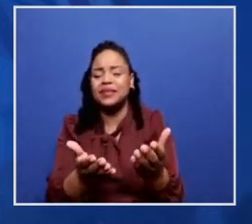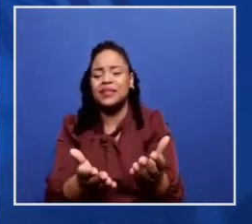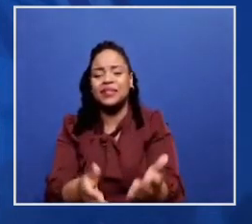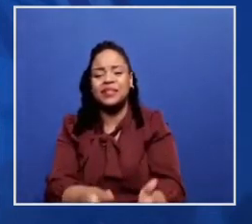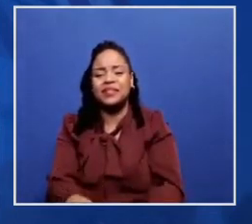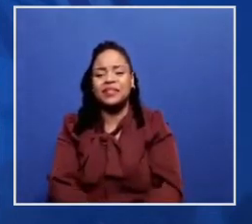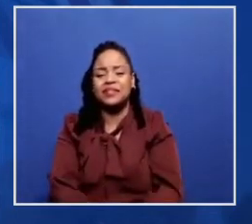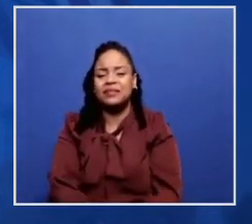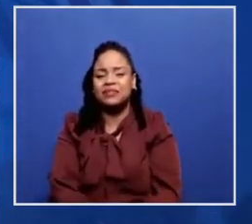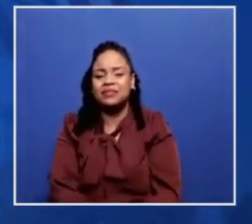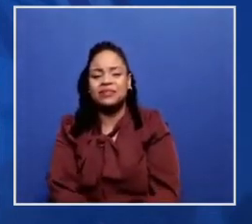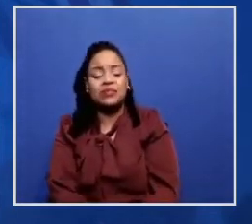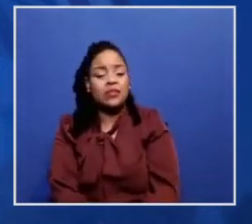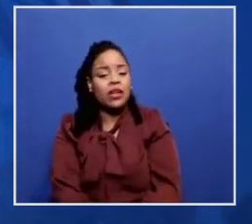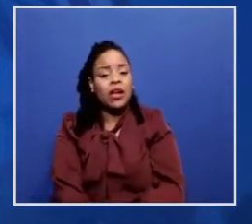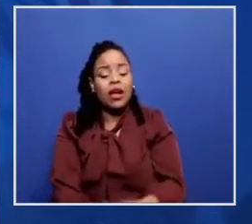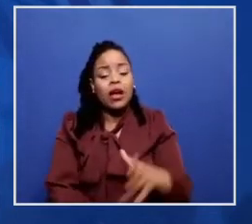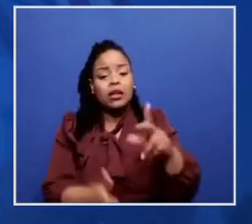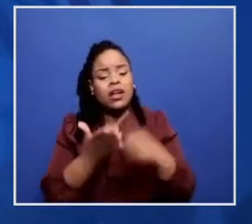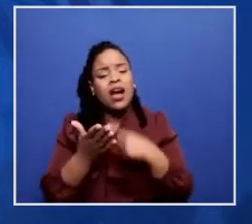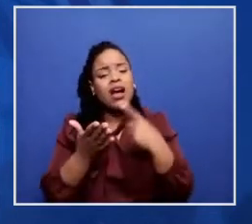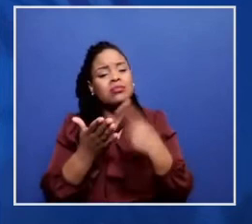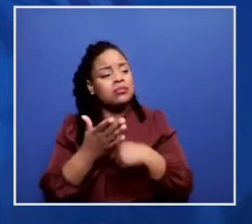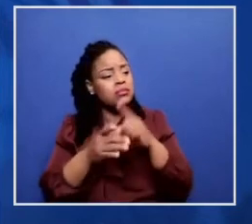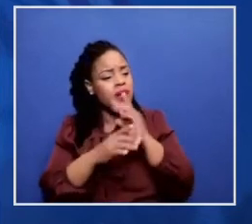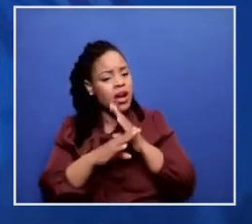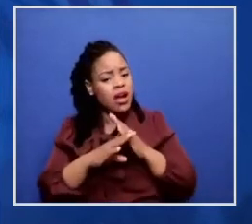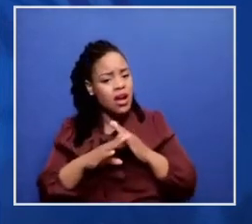And when the silence is